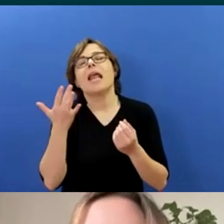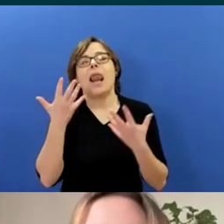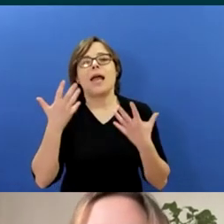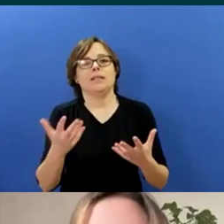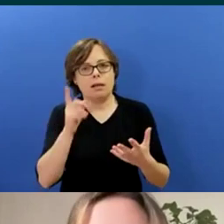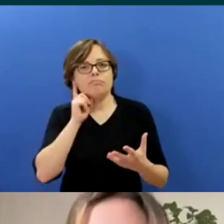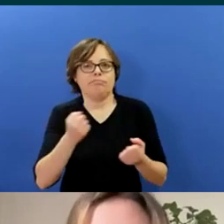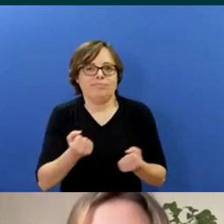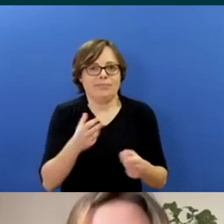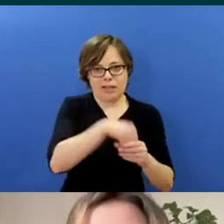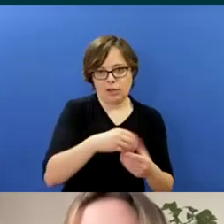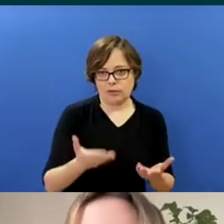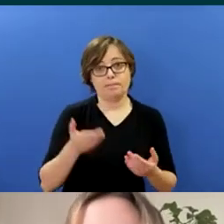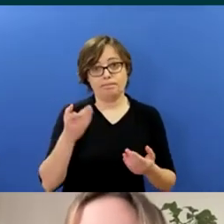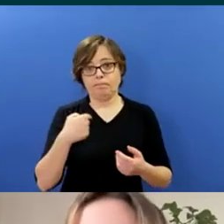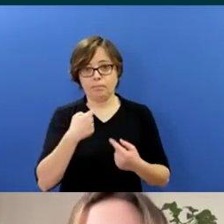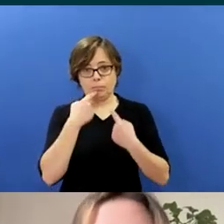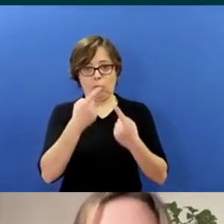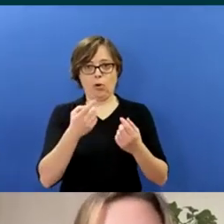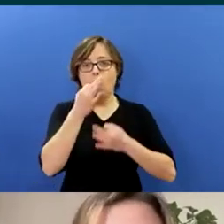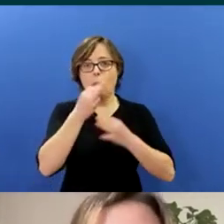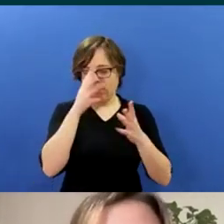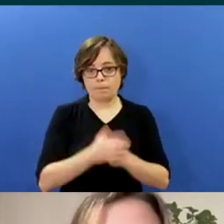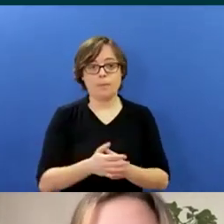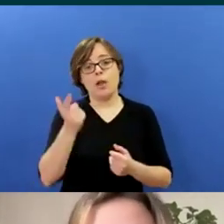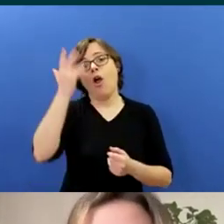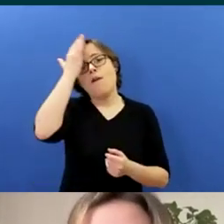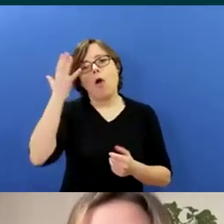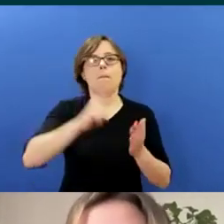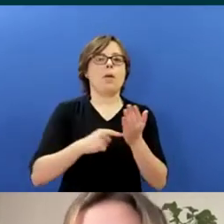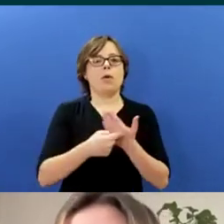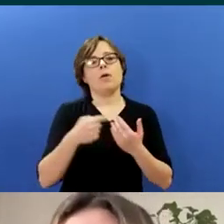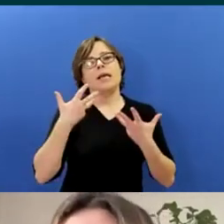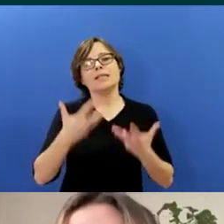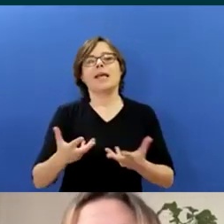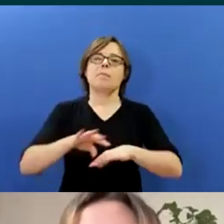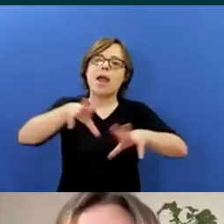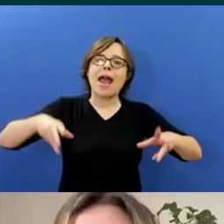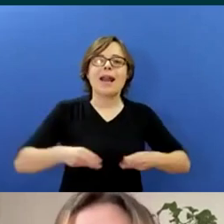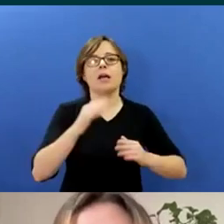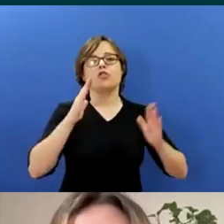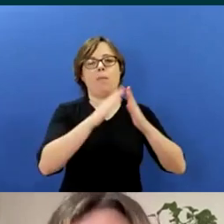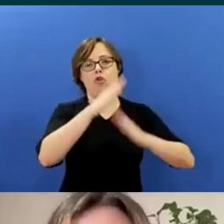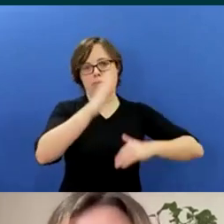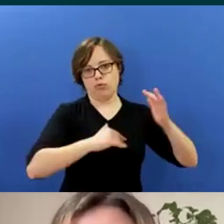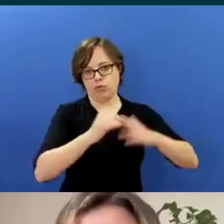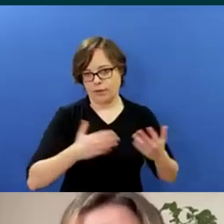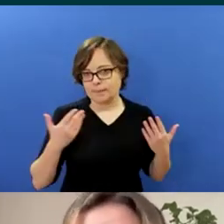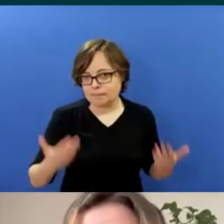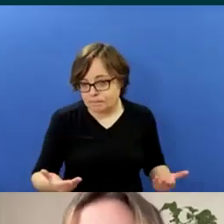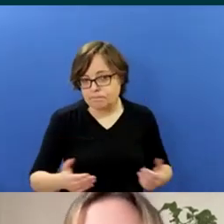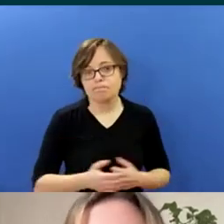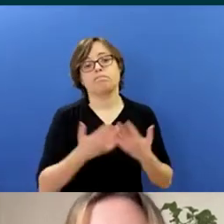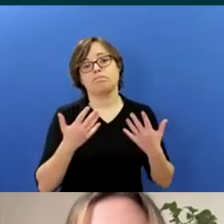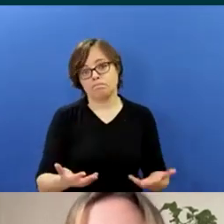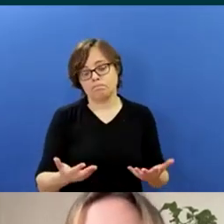like building a house together. Some people are consulted about the design, others are invited to help plan,